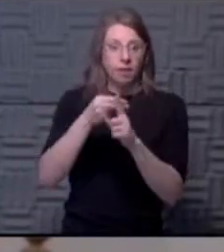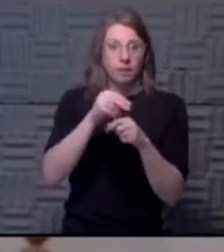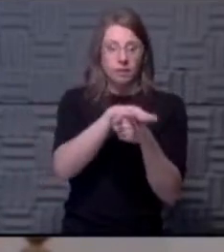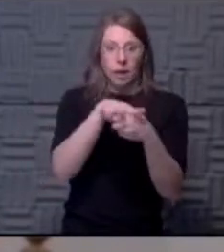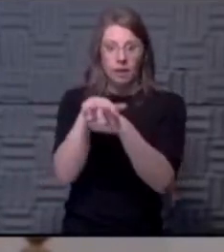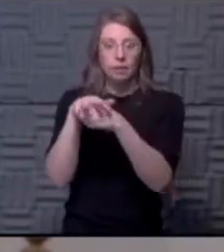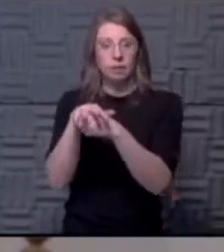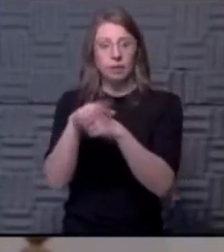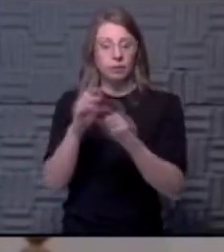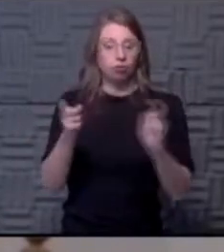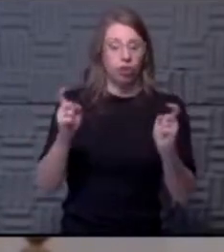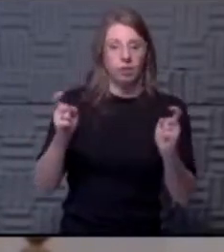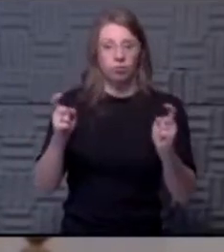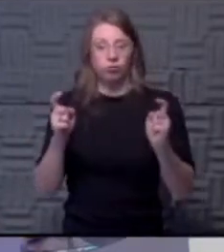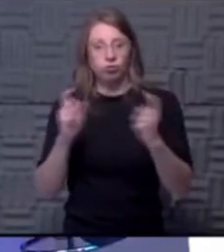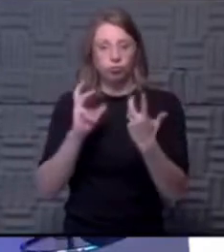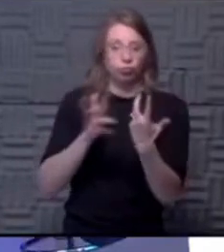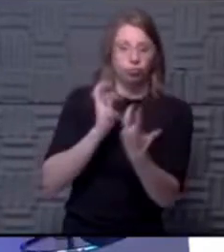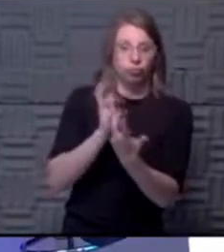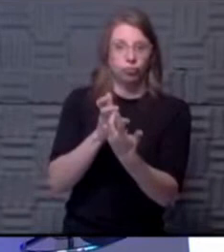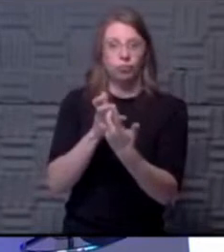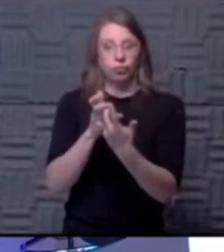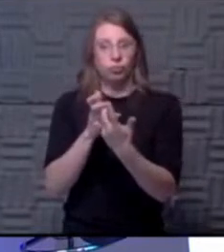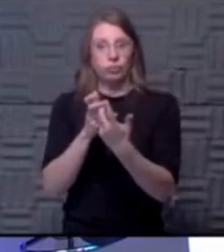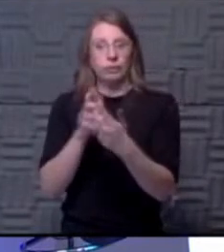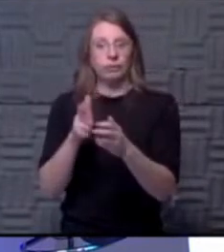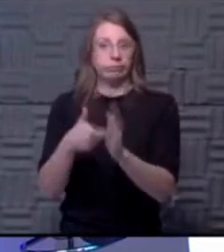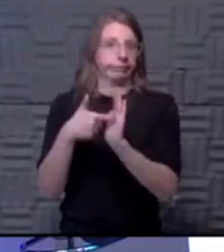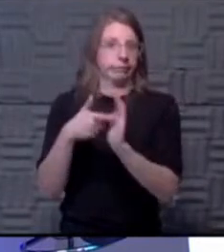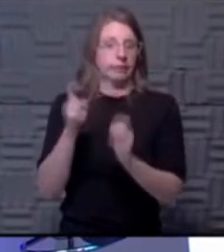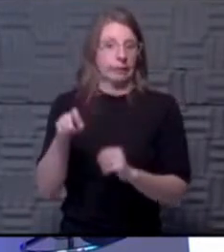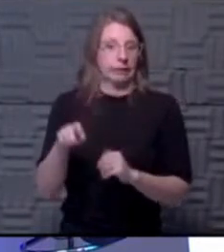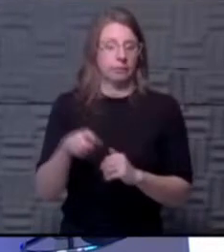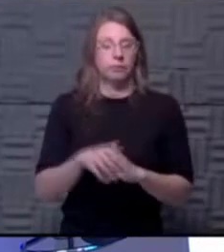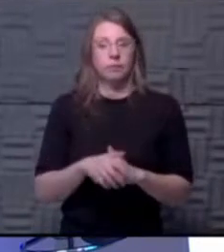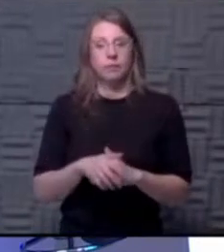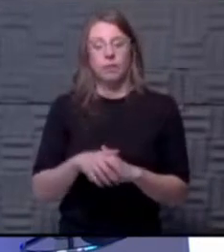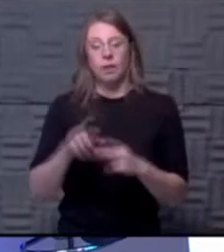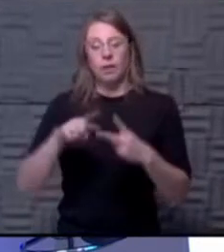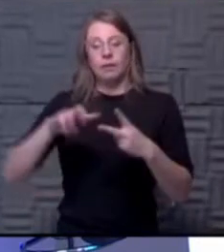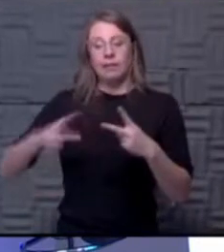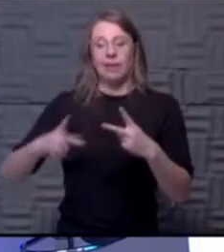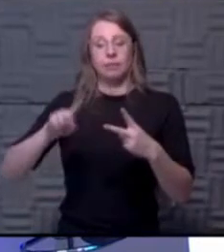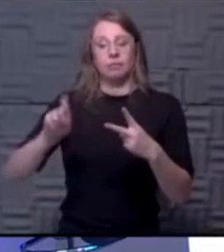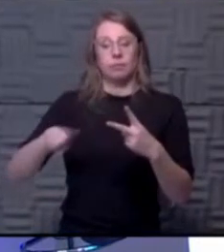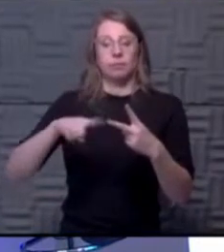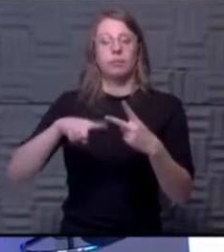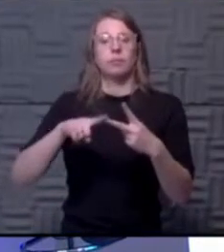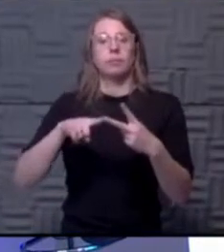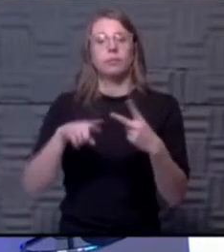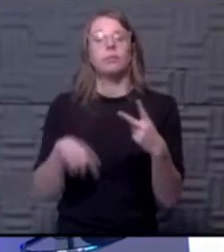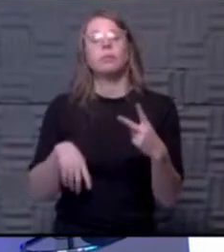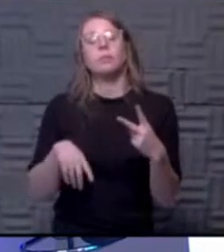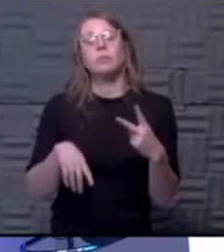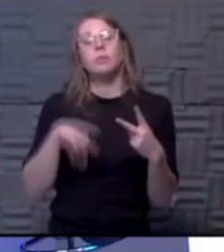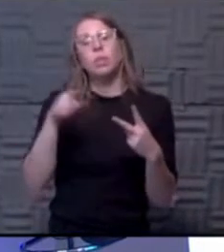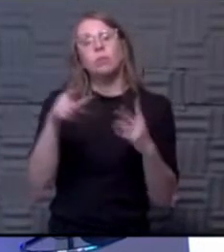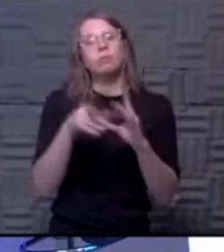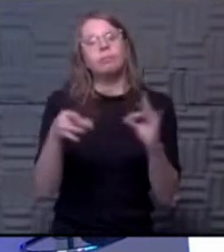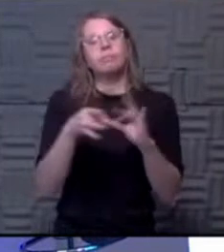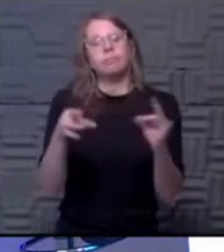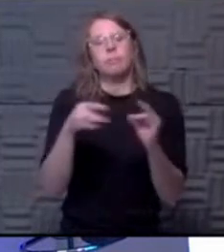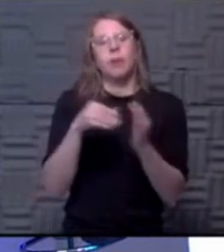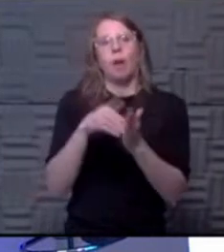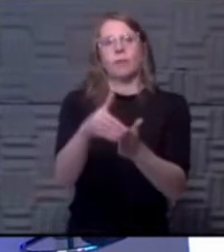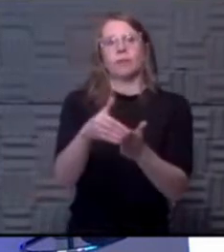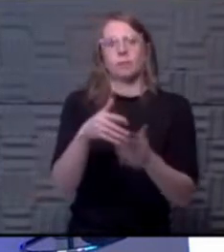adjust and flex up and flex down. Yeah. You know, the other topic I wanted to hit on before we get to community questions is, you've talked about it a